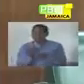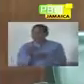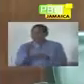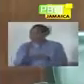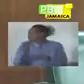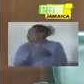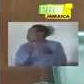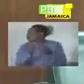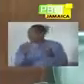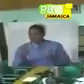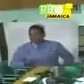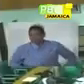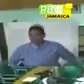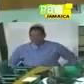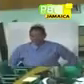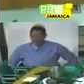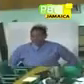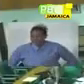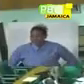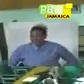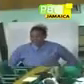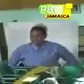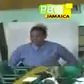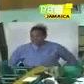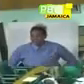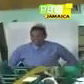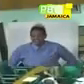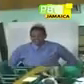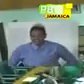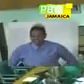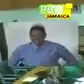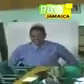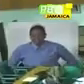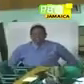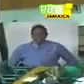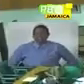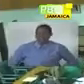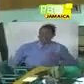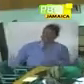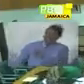beside yet. And a 9-8 you, we are the crowd favorite. Money me make.